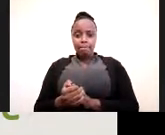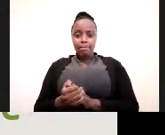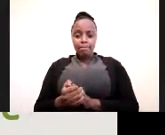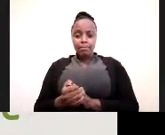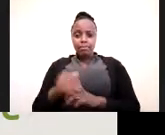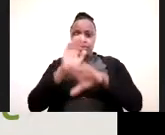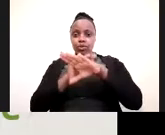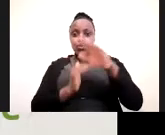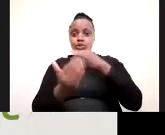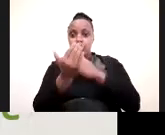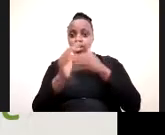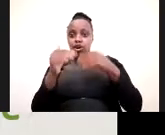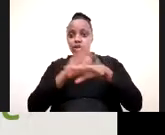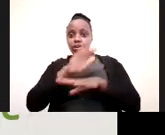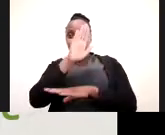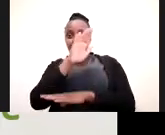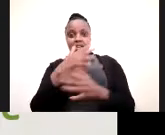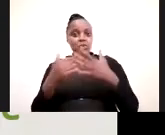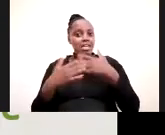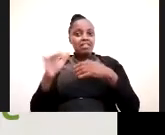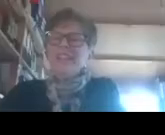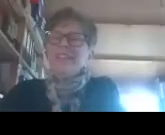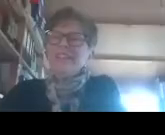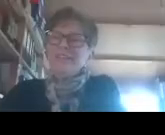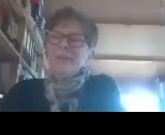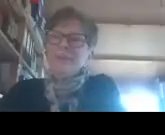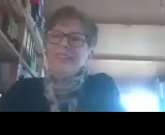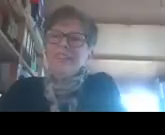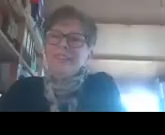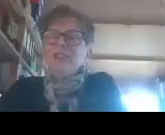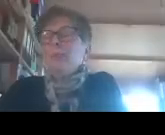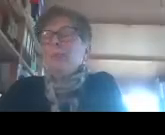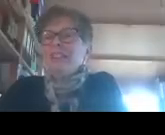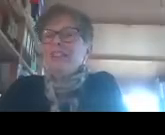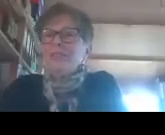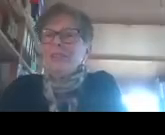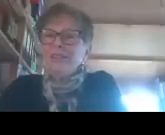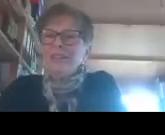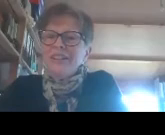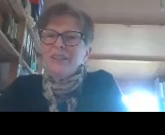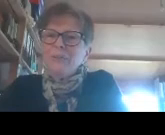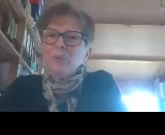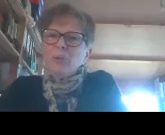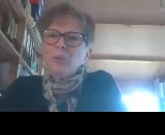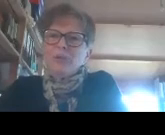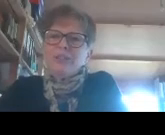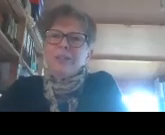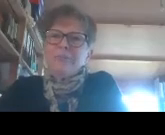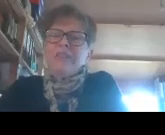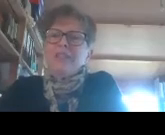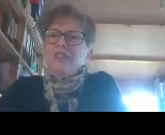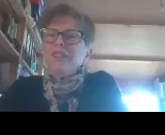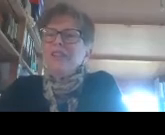Morning or afternoon, everybody. It's a pleasure to be joining you today and to be contributing to this very